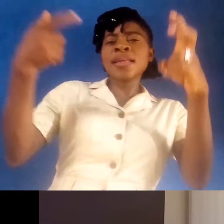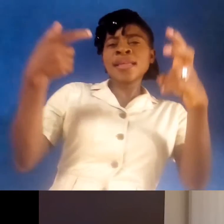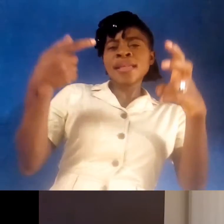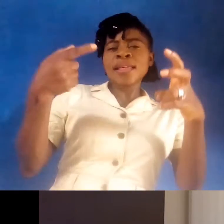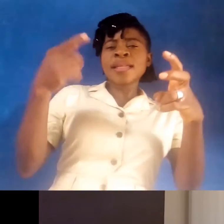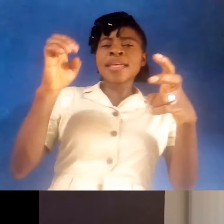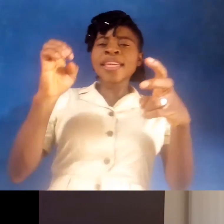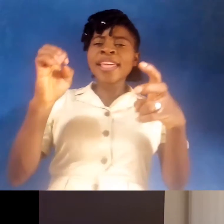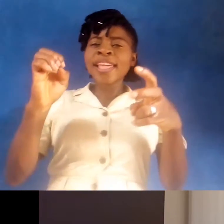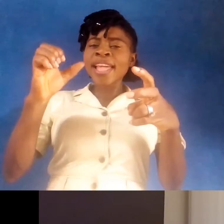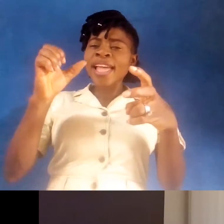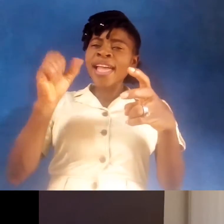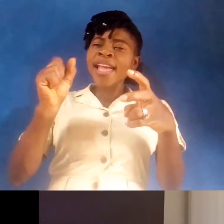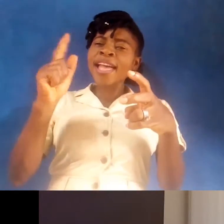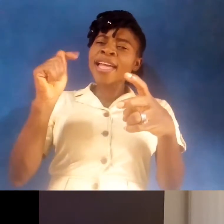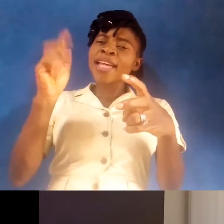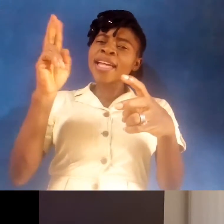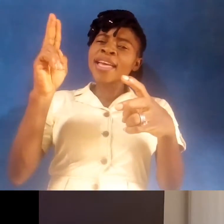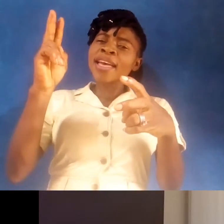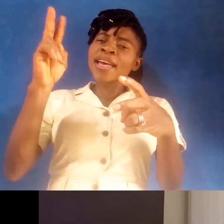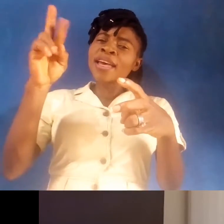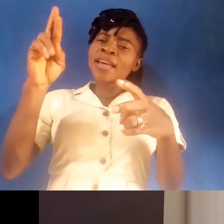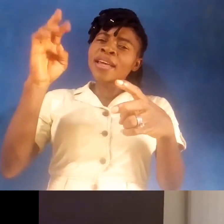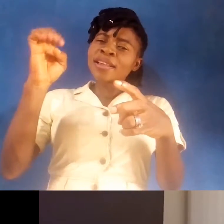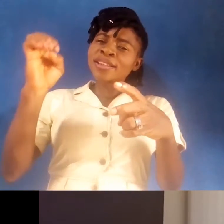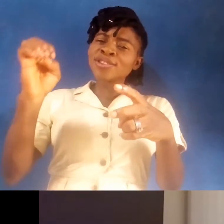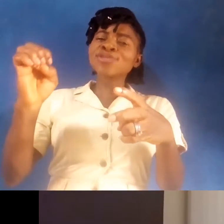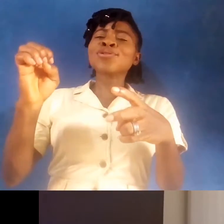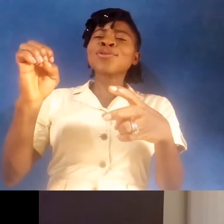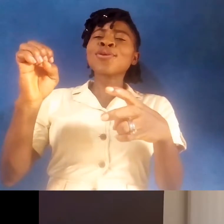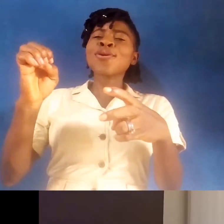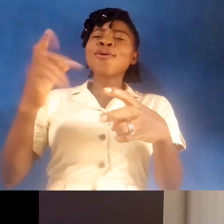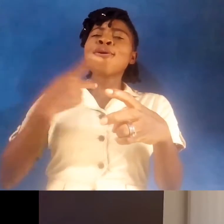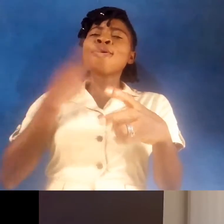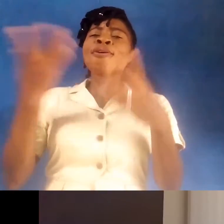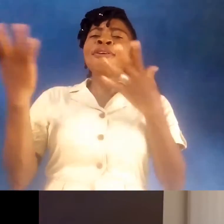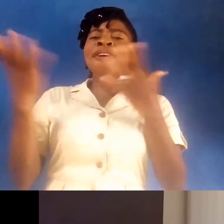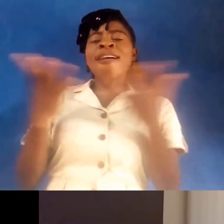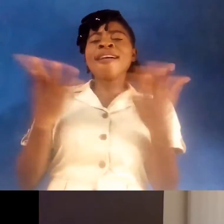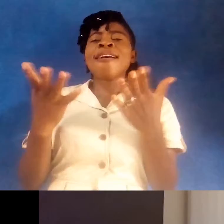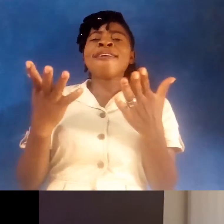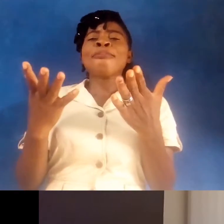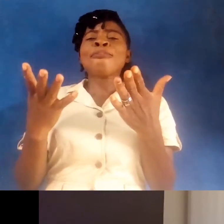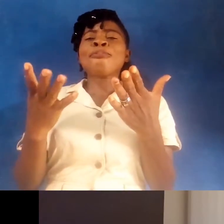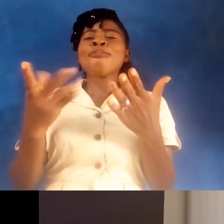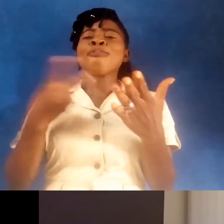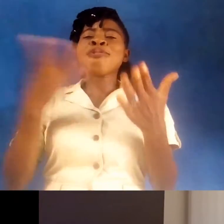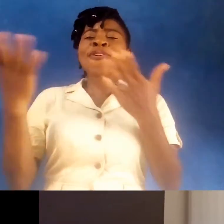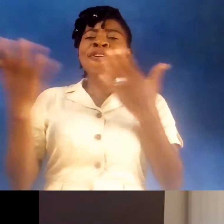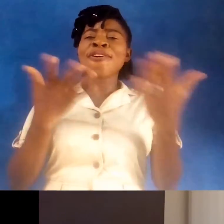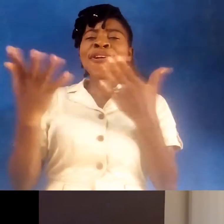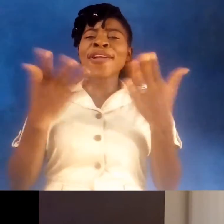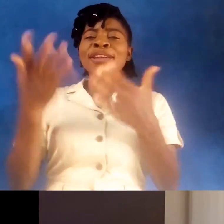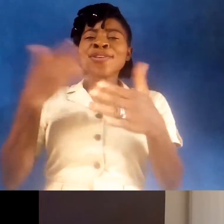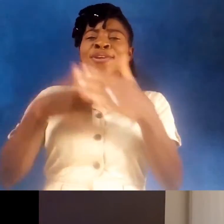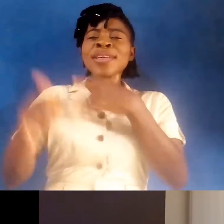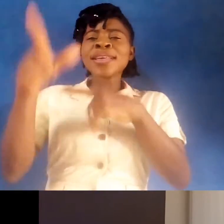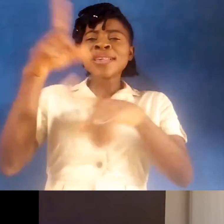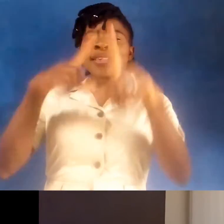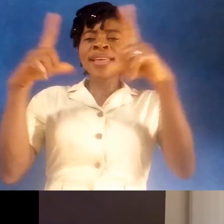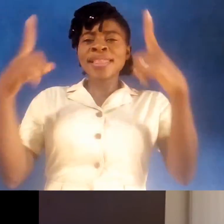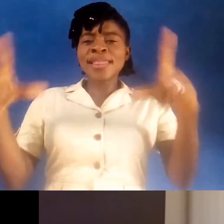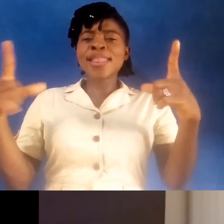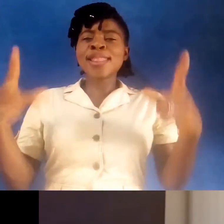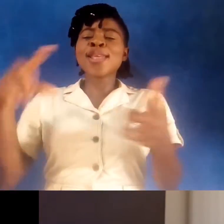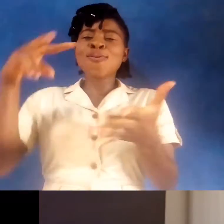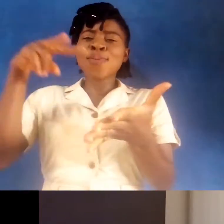Gestures in sign languages are things that stand out, even though